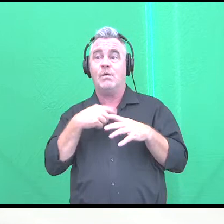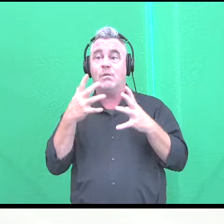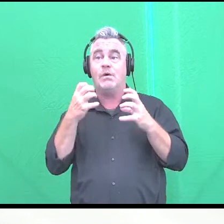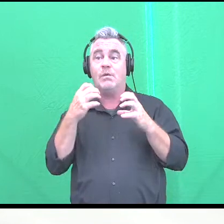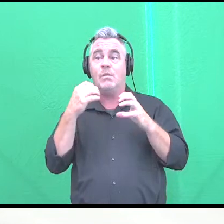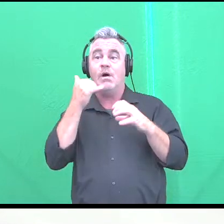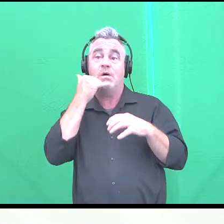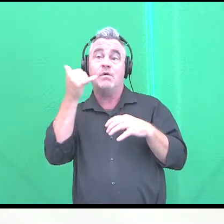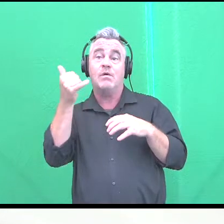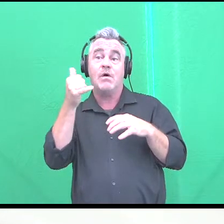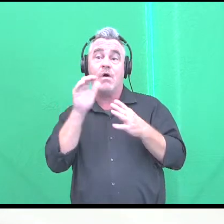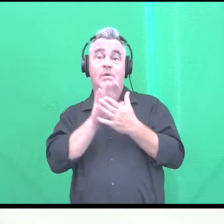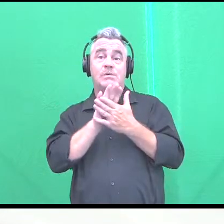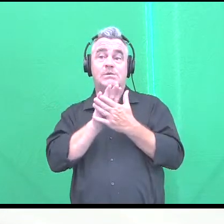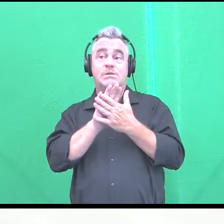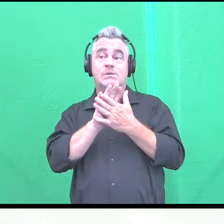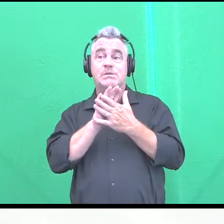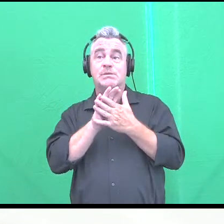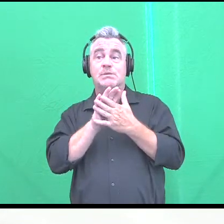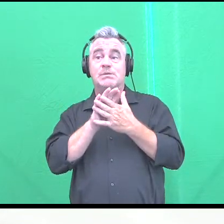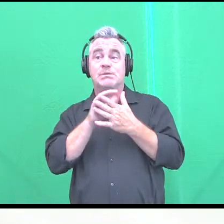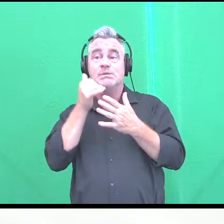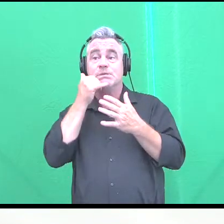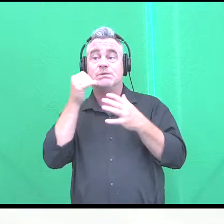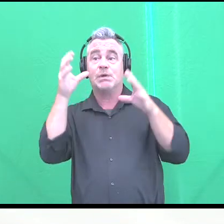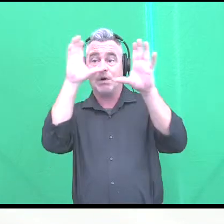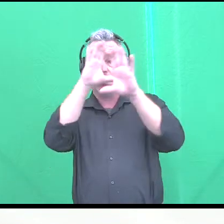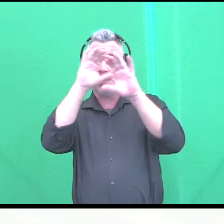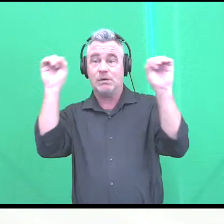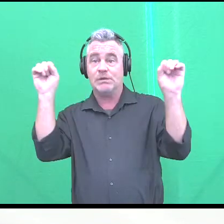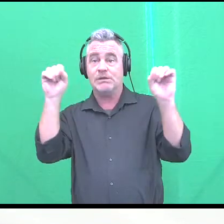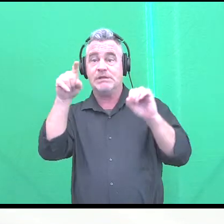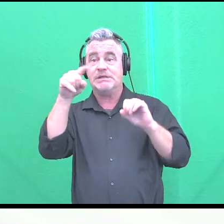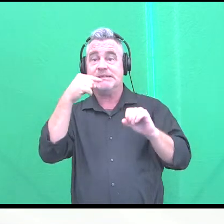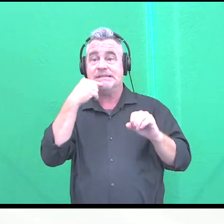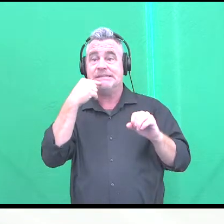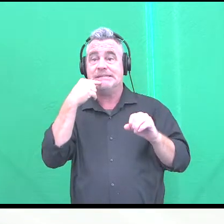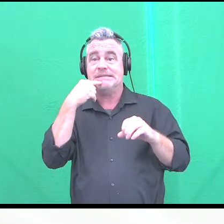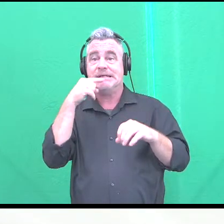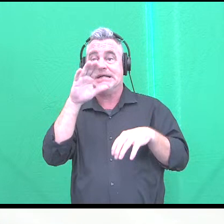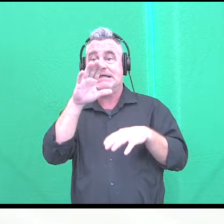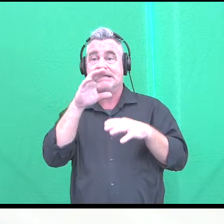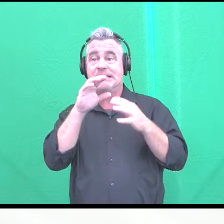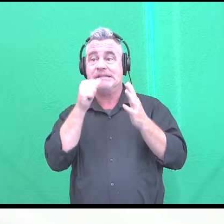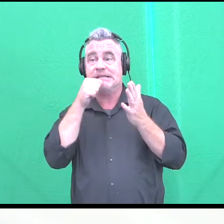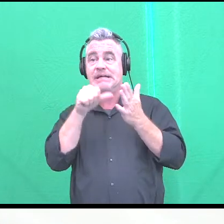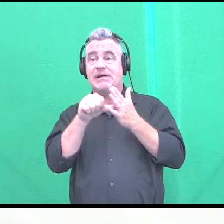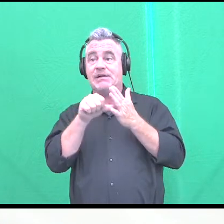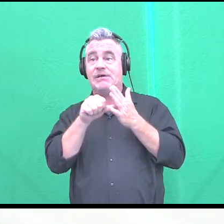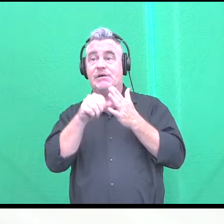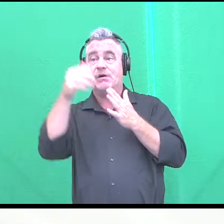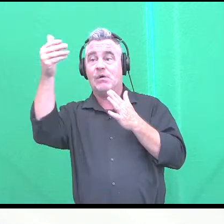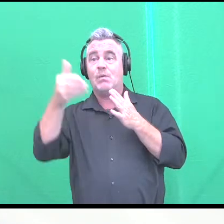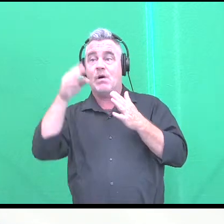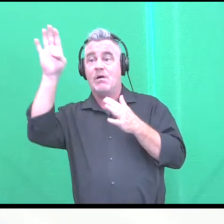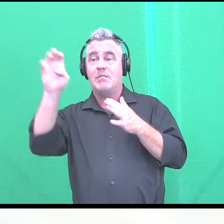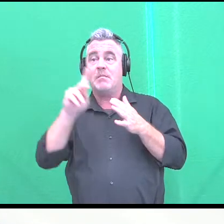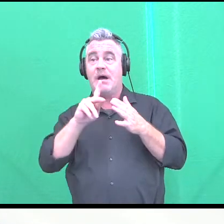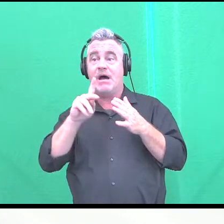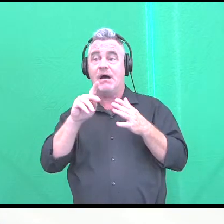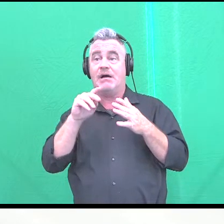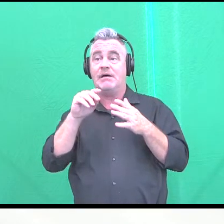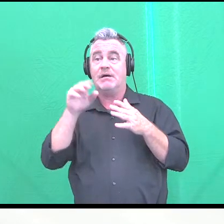administrators. Superintendent Sweezy talked in his letter to welcome back parents about